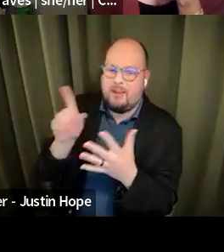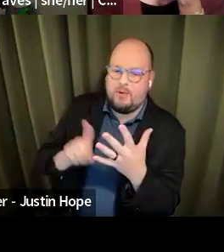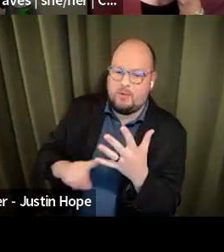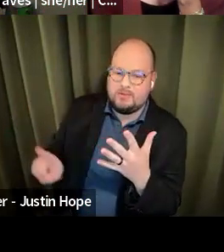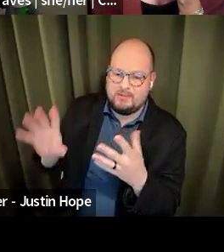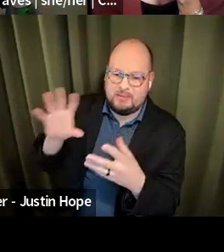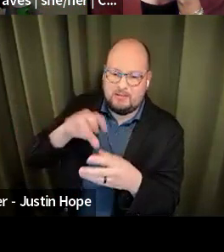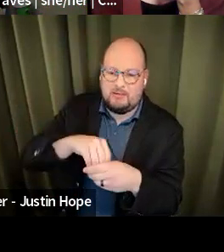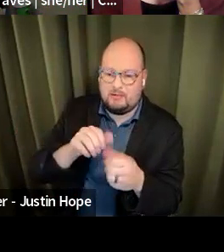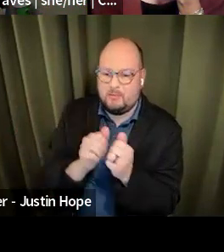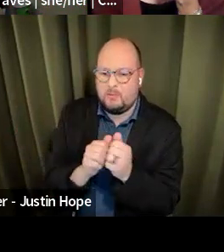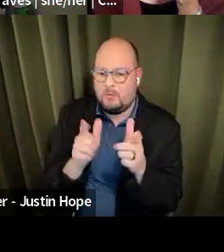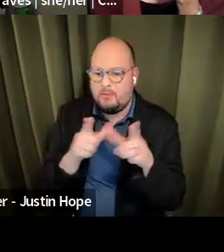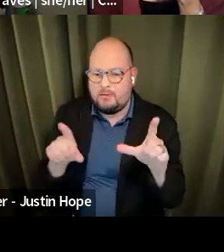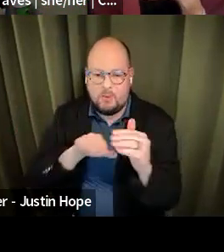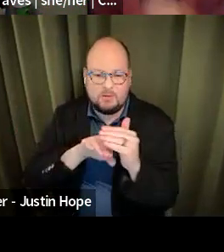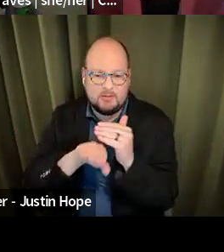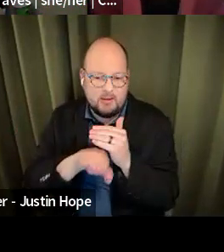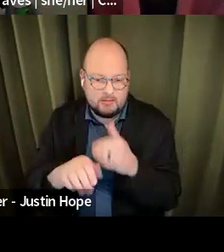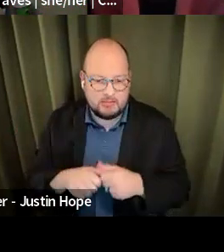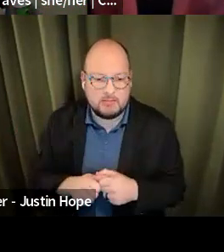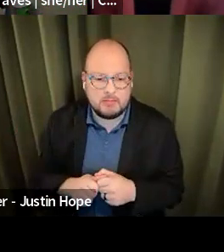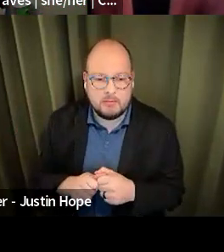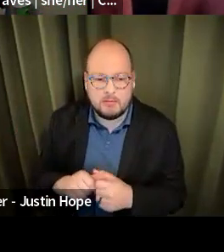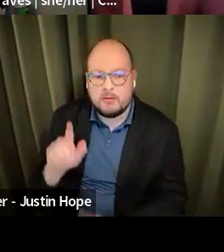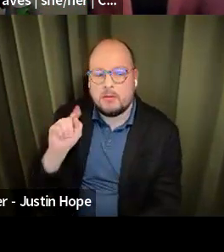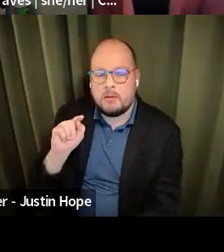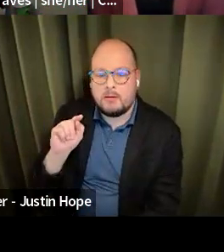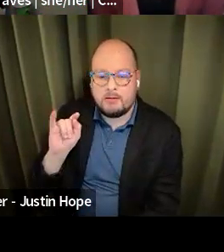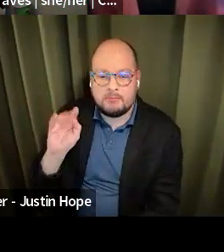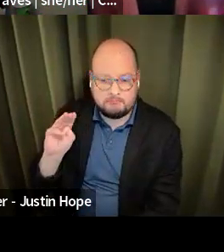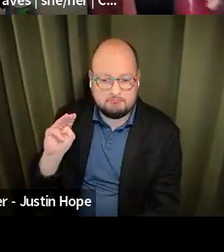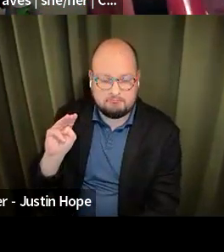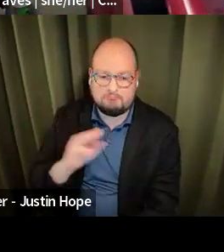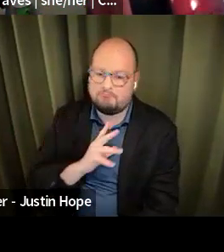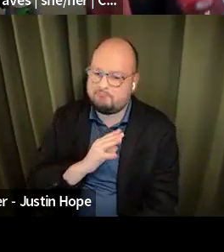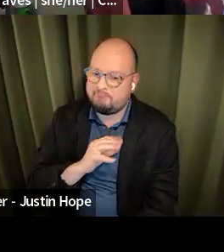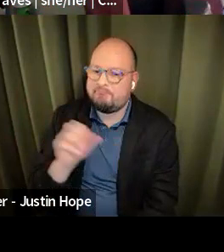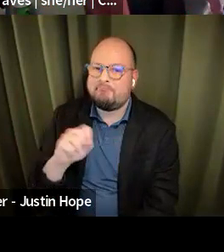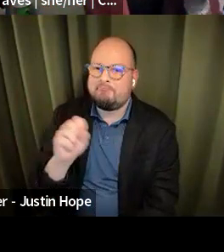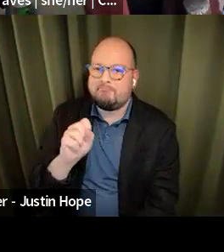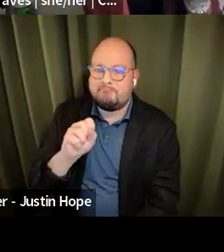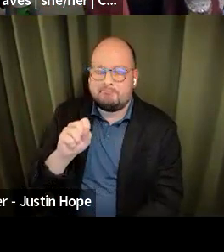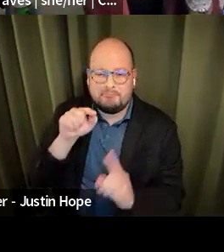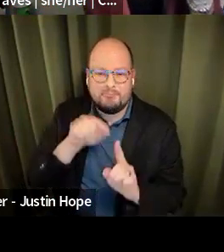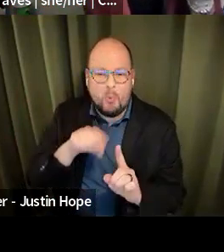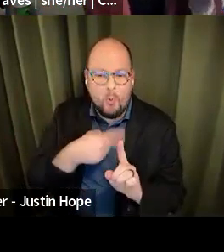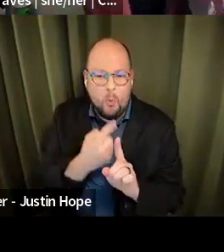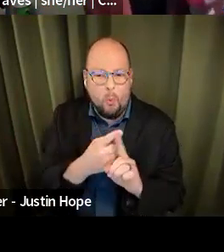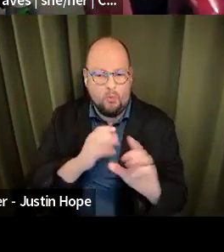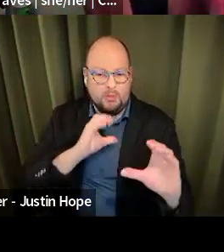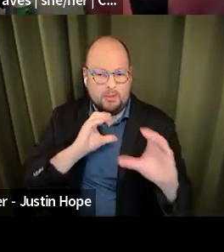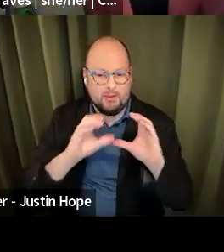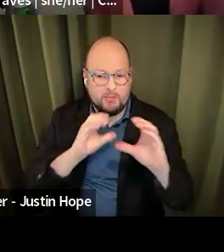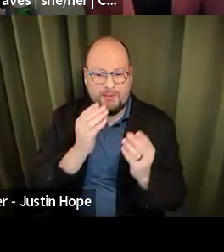access. Right. And I think a great reminder that it's not just the communication piece, the information